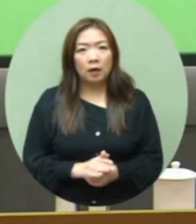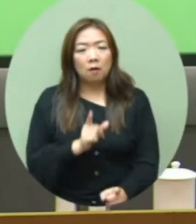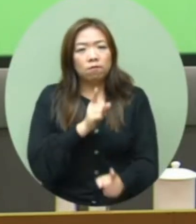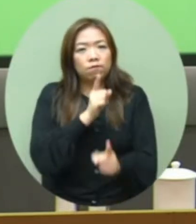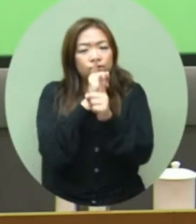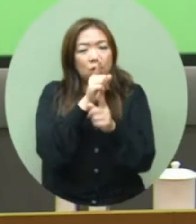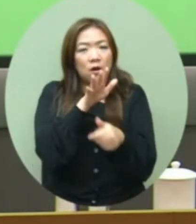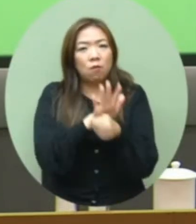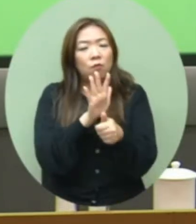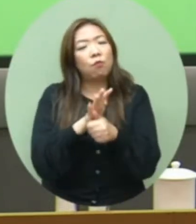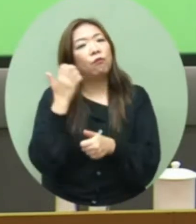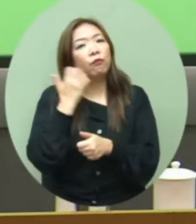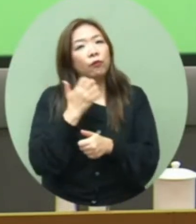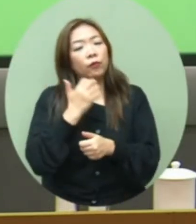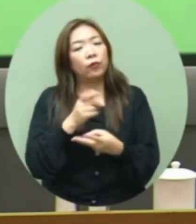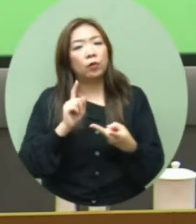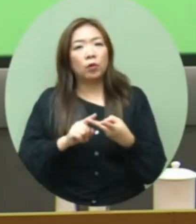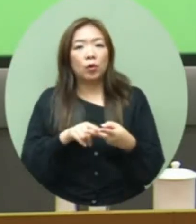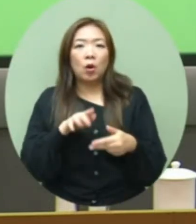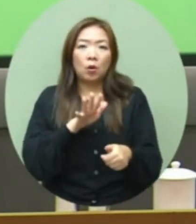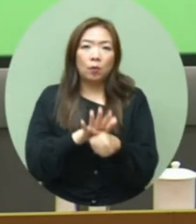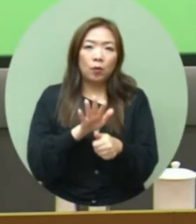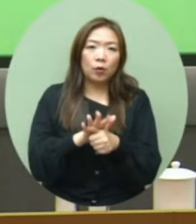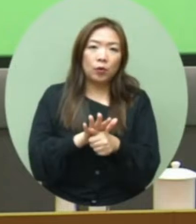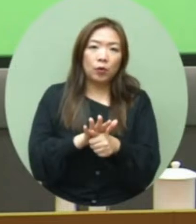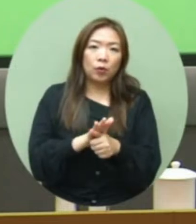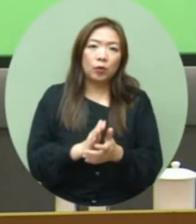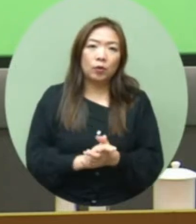such as our targeted poverty relief measures,